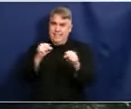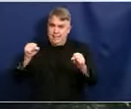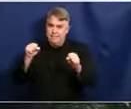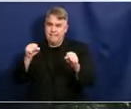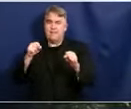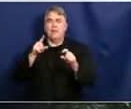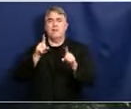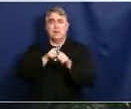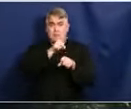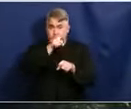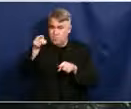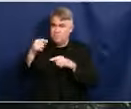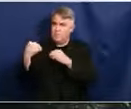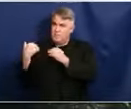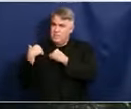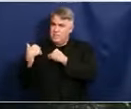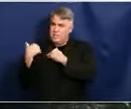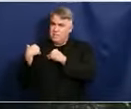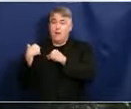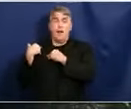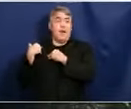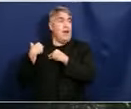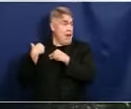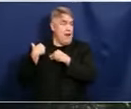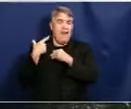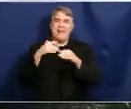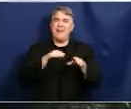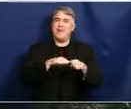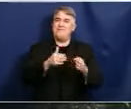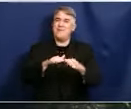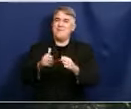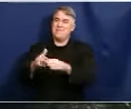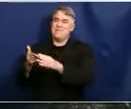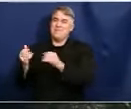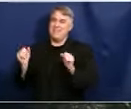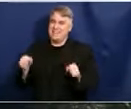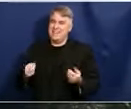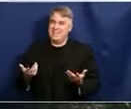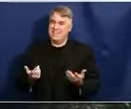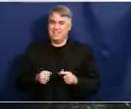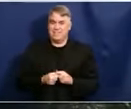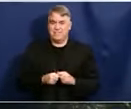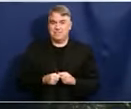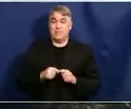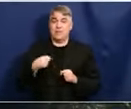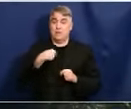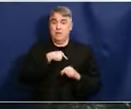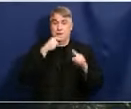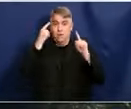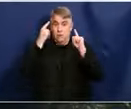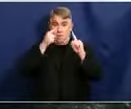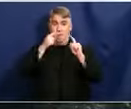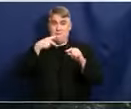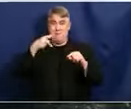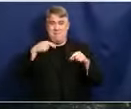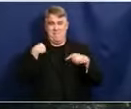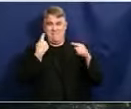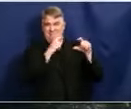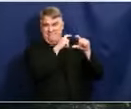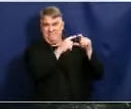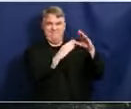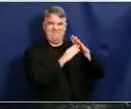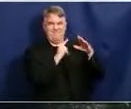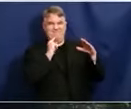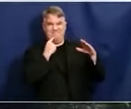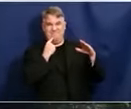our way out of this pandemic. One of the first steps will be descending from the purple tier into the red tier. We have a high degree of